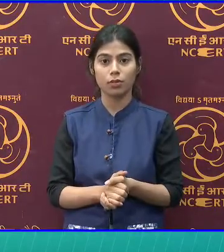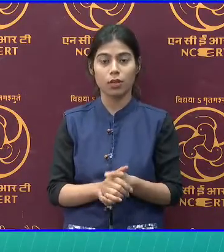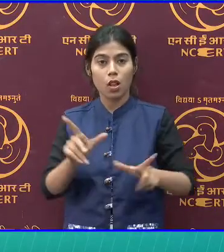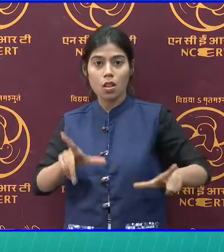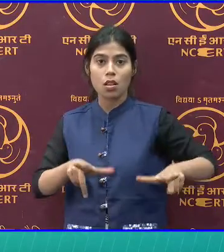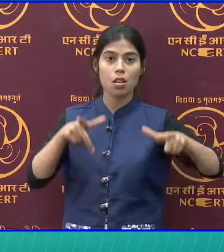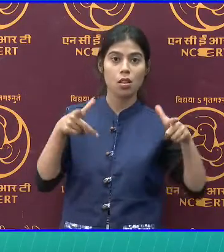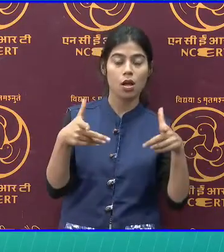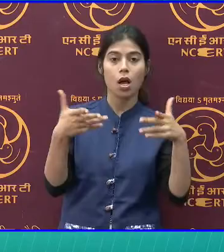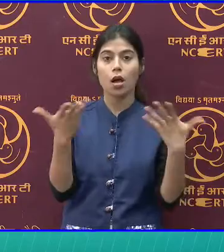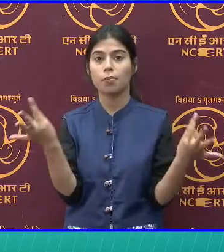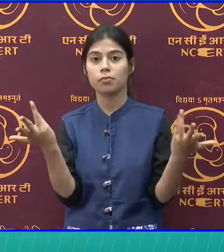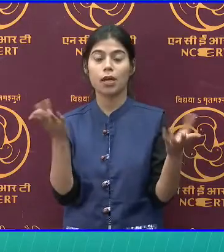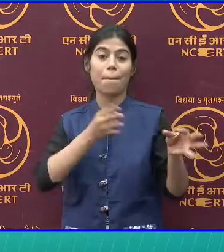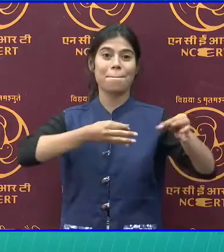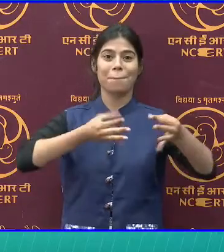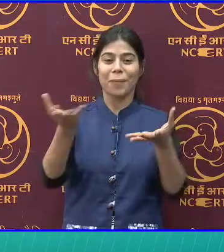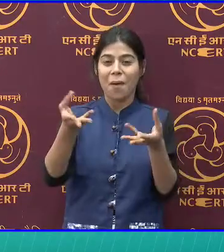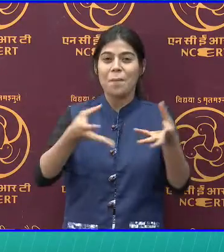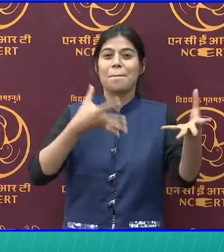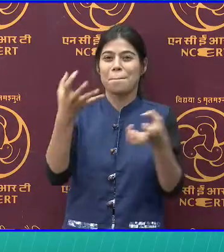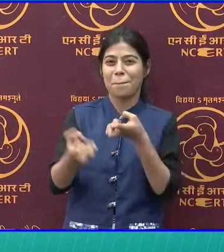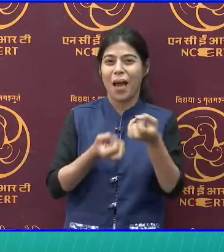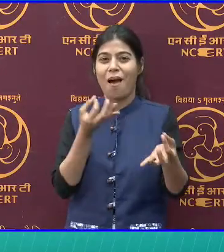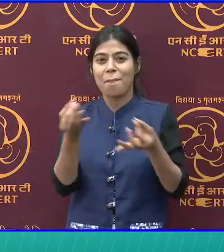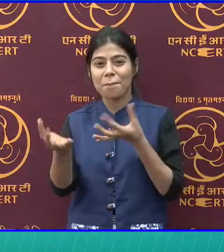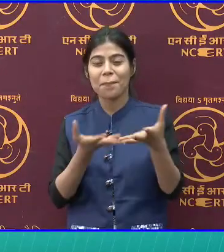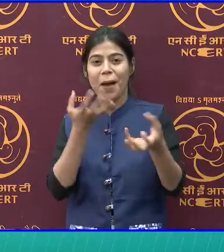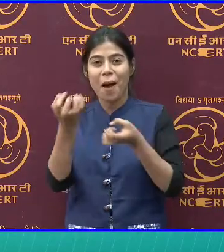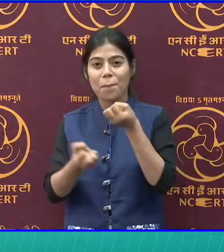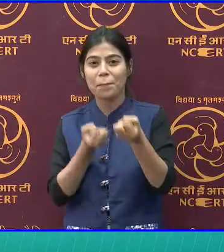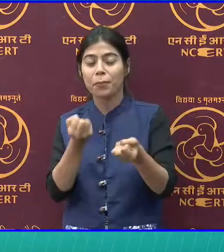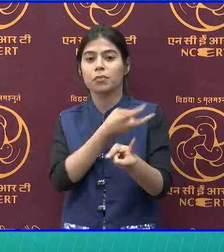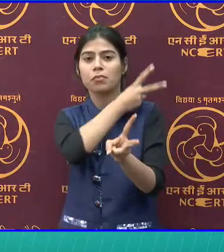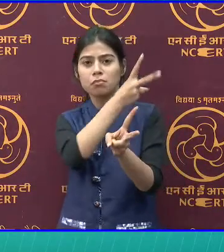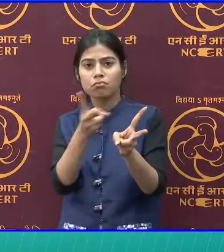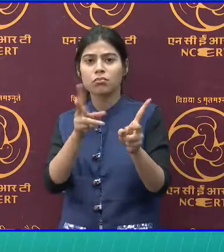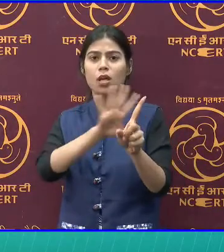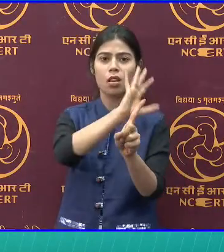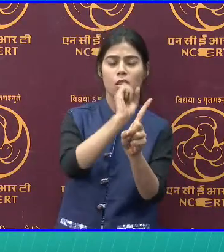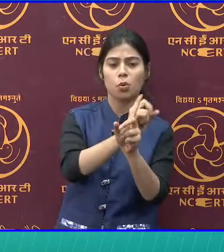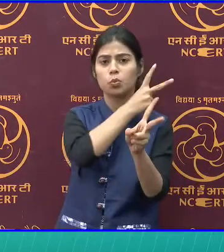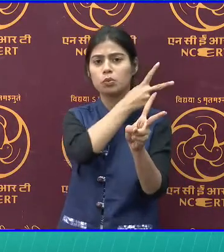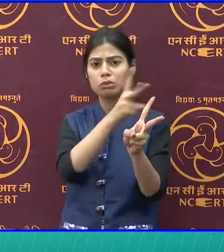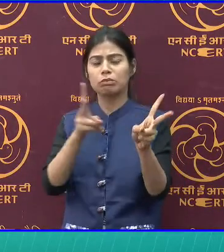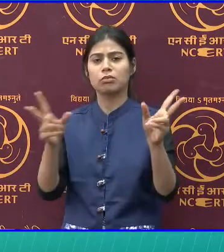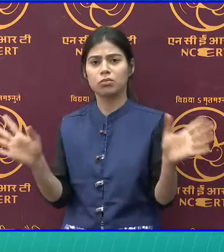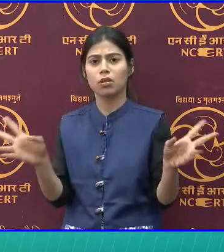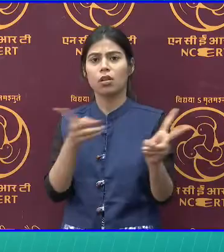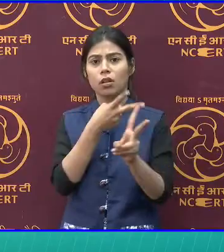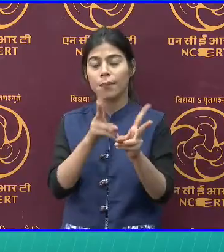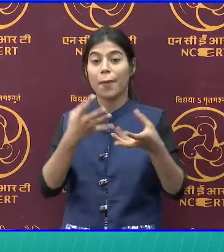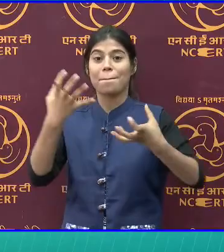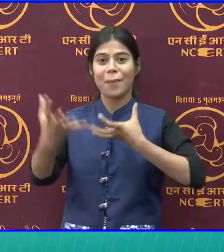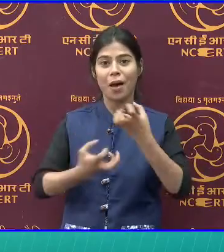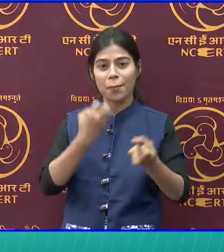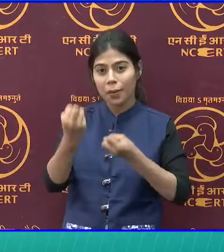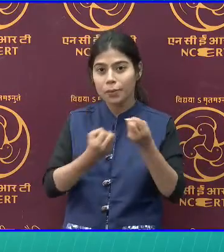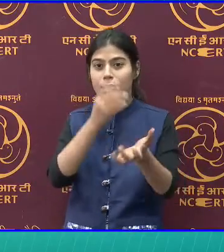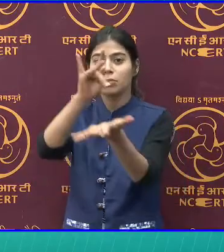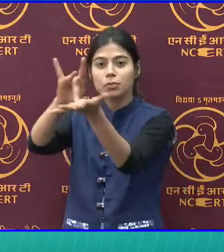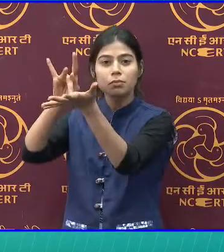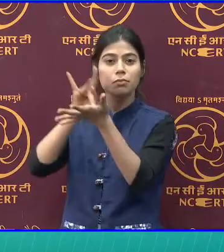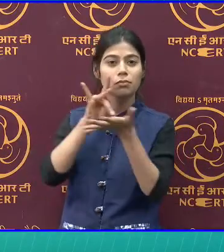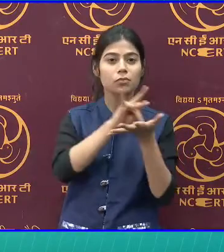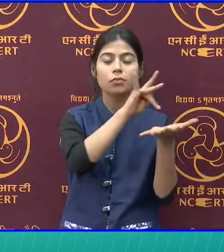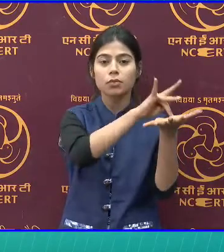the gamut of markets. Absolutely. Children are, from the day they are born, they are grown up, they started going to marketplaces. So economics,